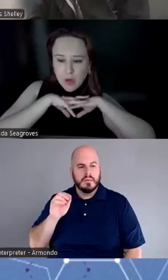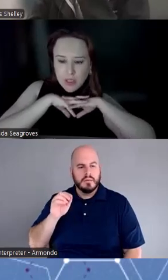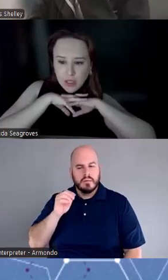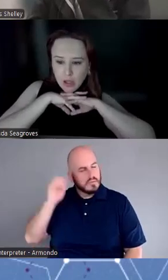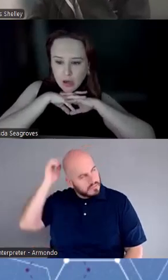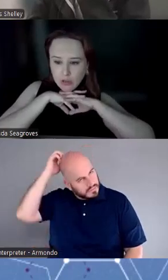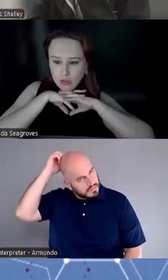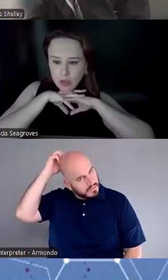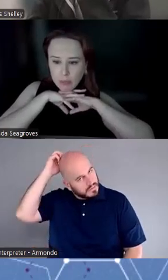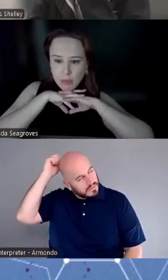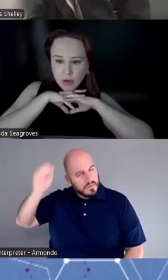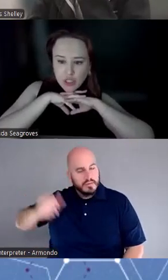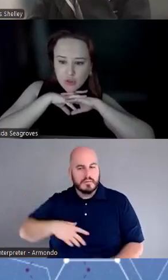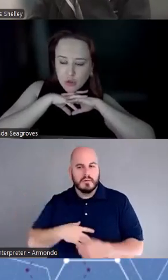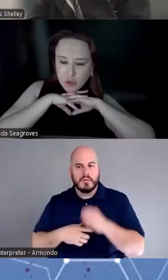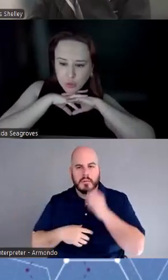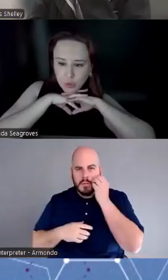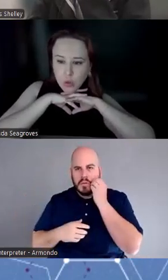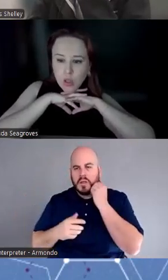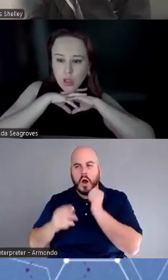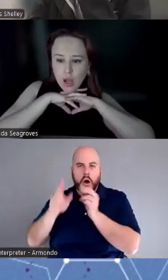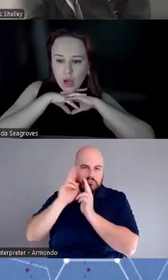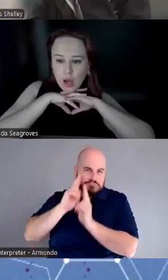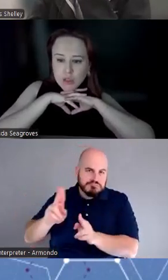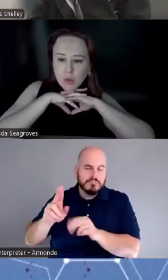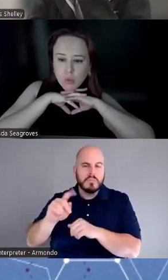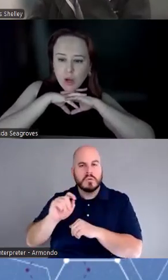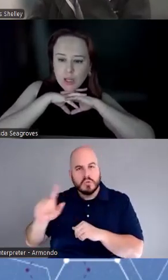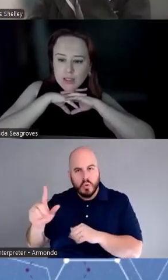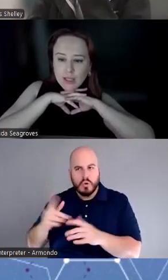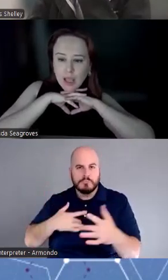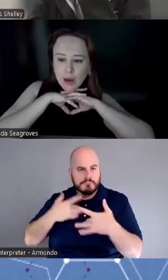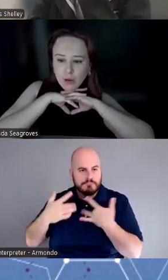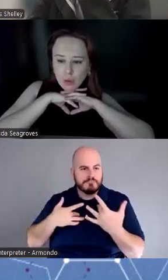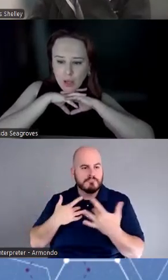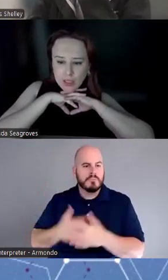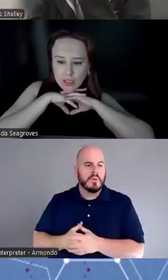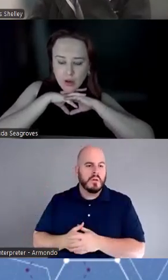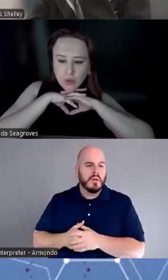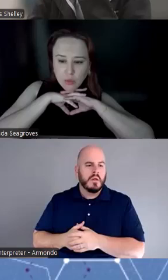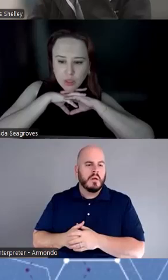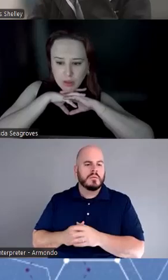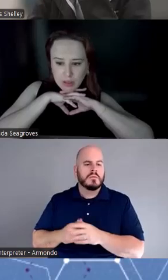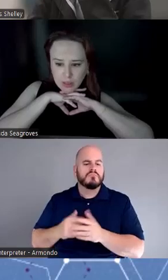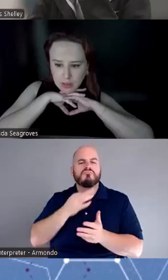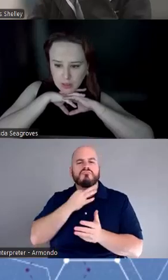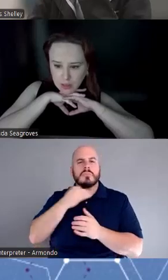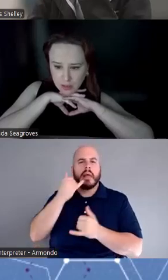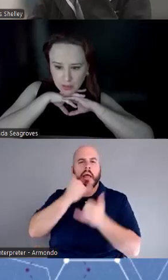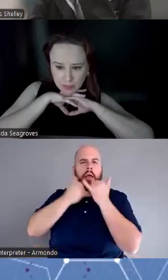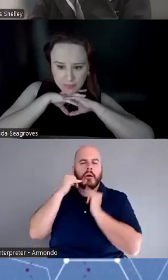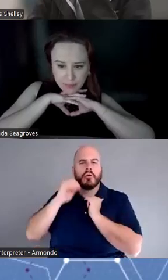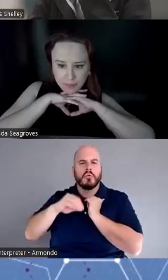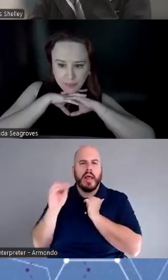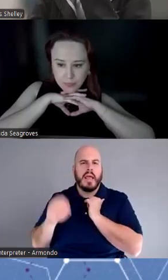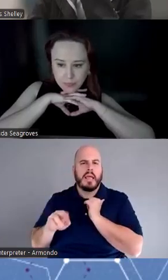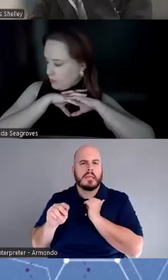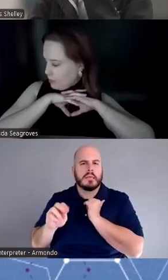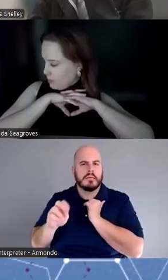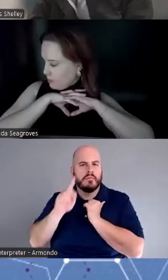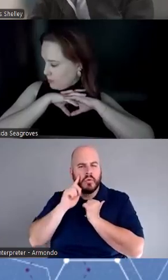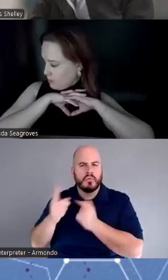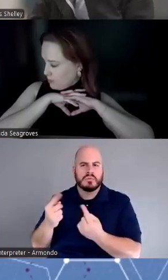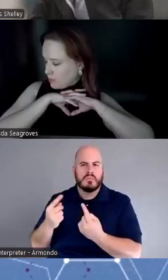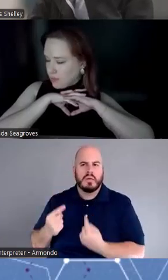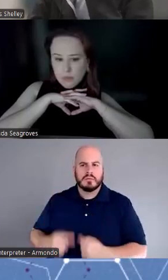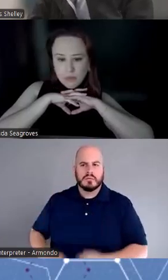of expressing a lot of admiration for the tool. So, what is the error rate of the responses?